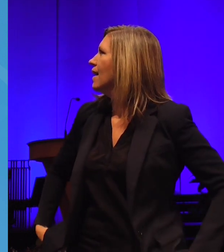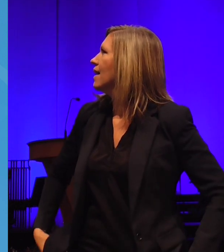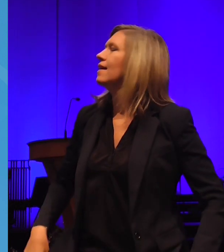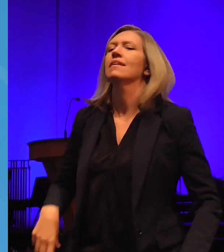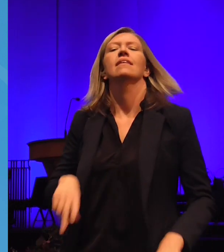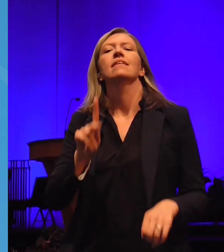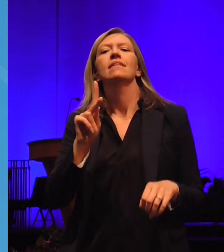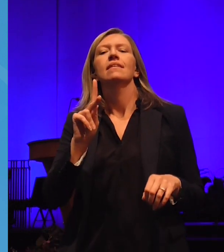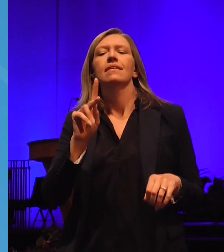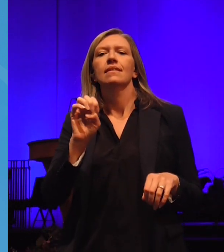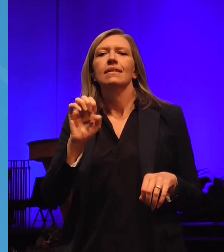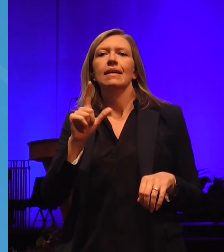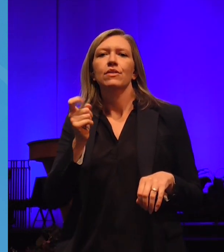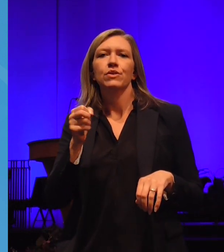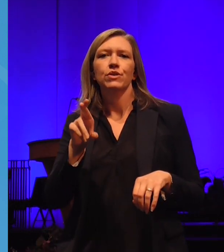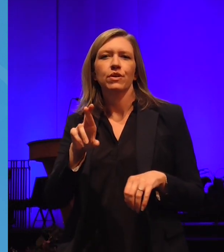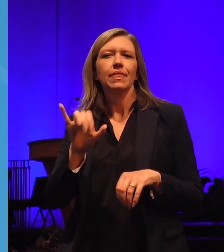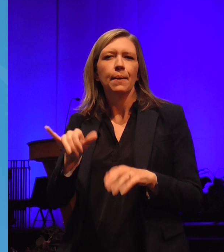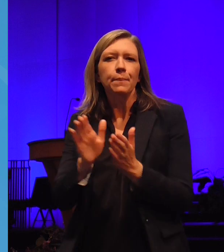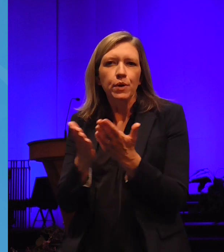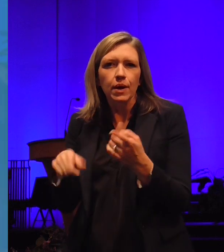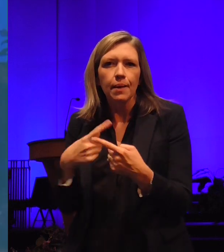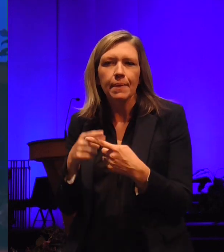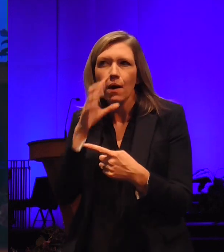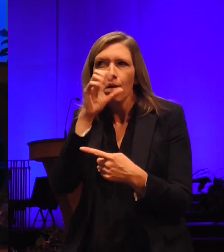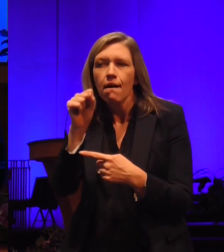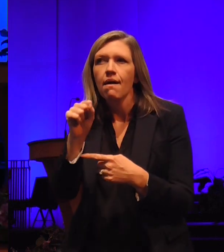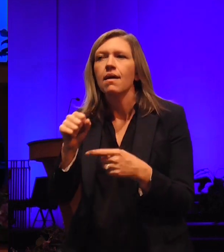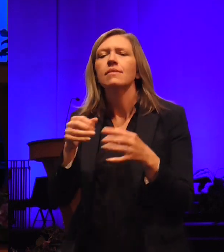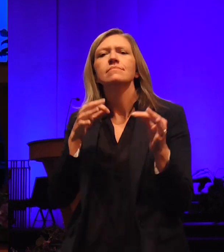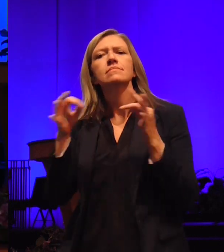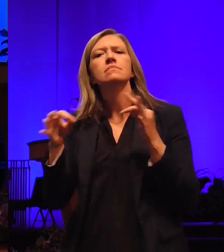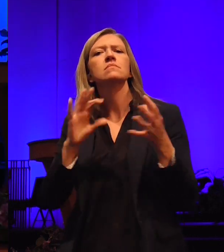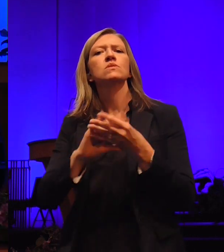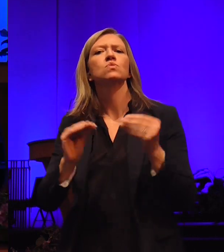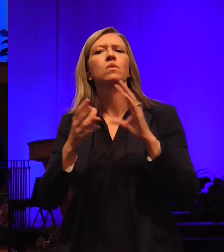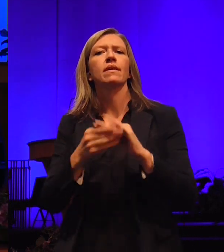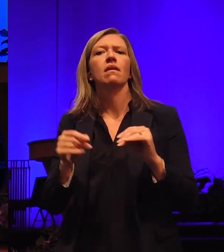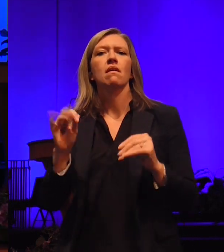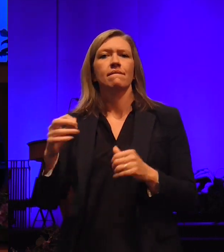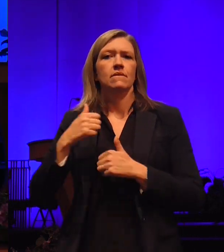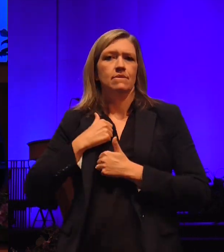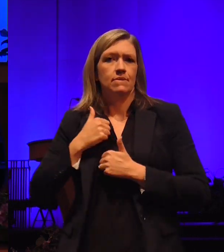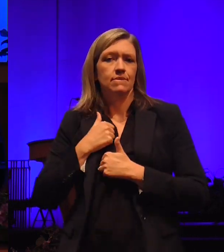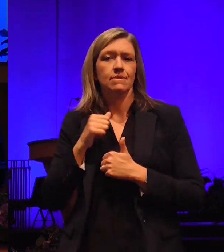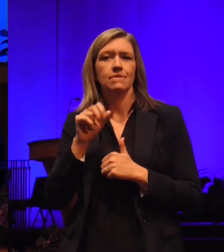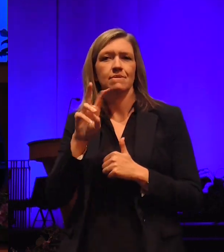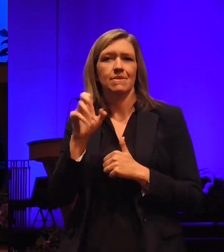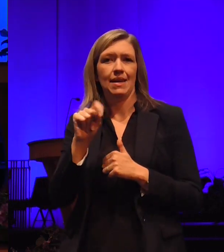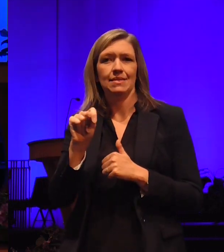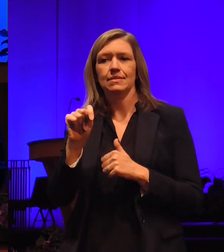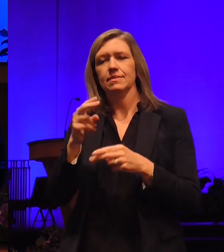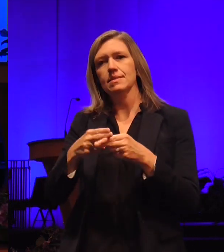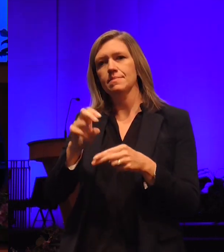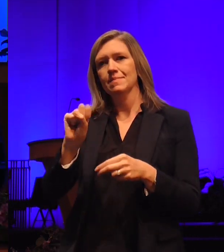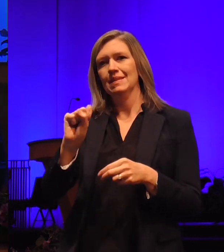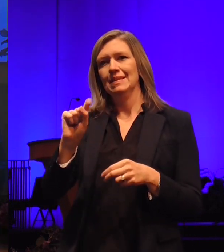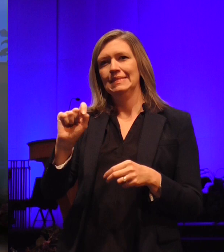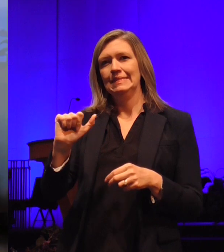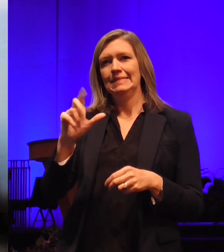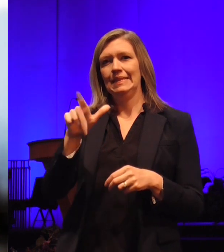Keltner, in his book on awe, tells us the story of combat veteran Stacy Bear. Stacy